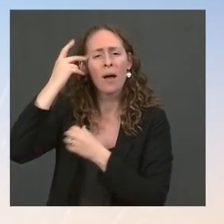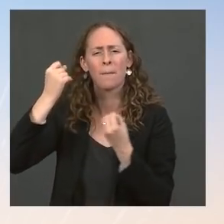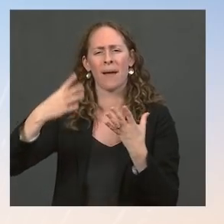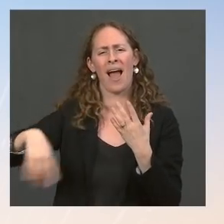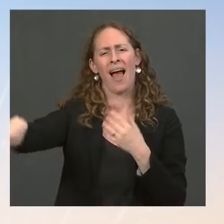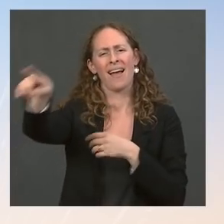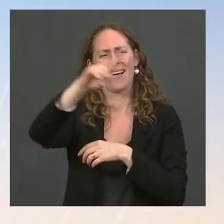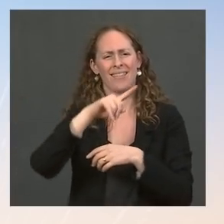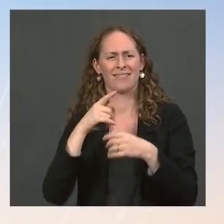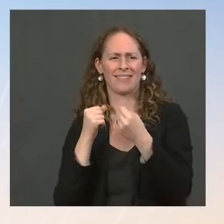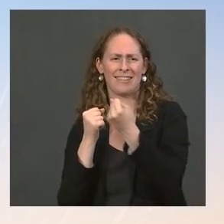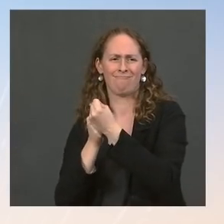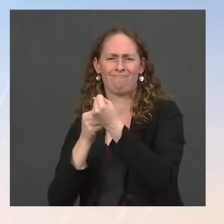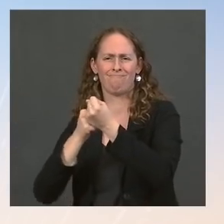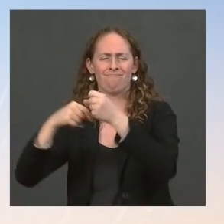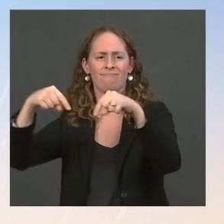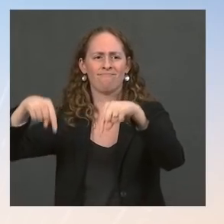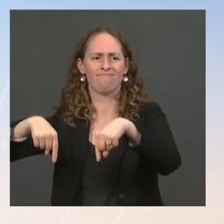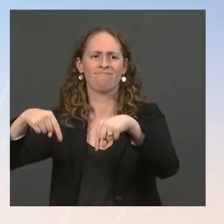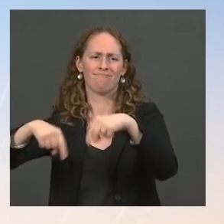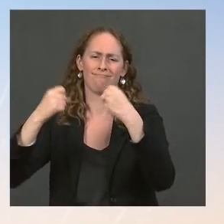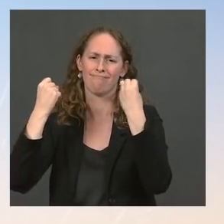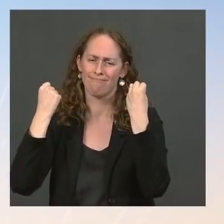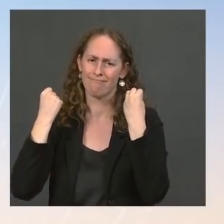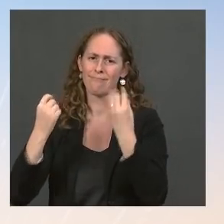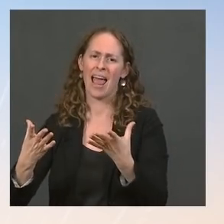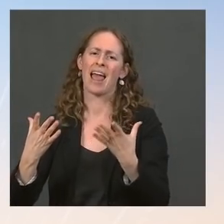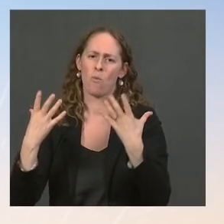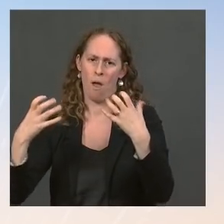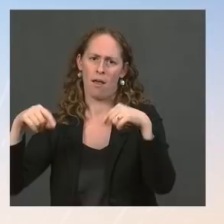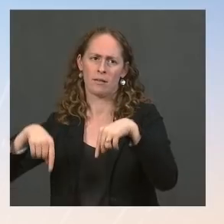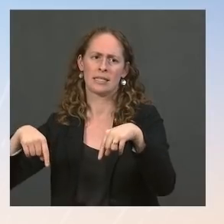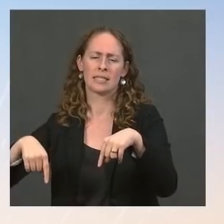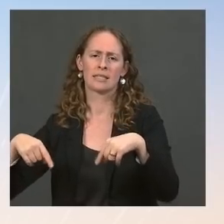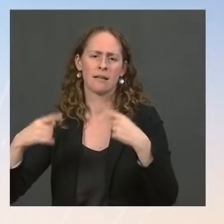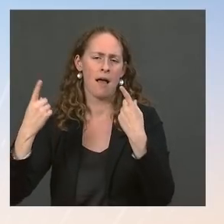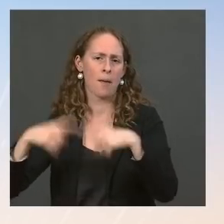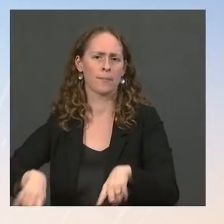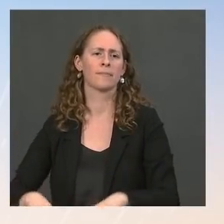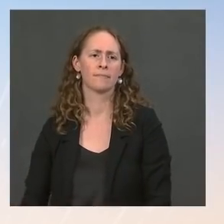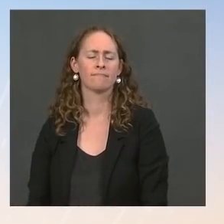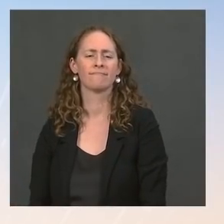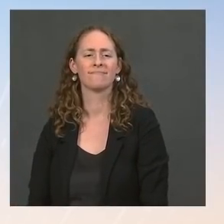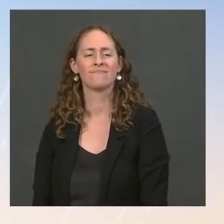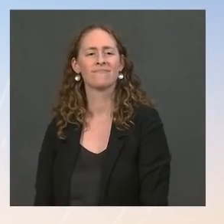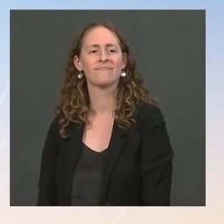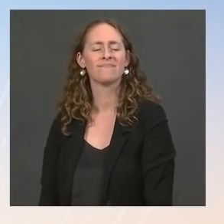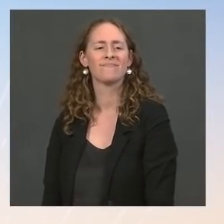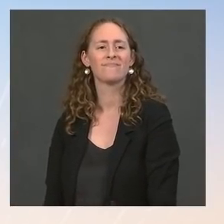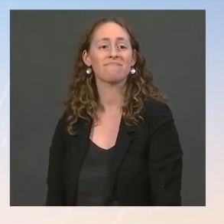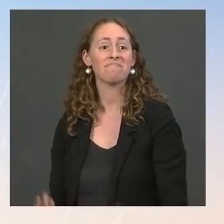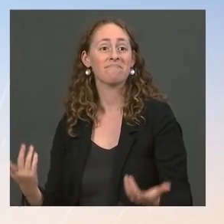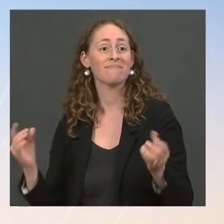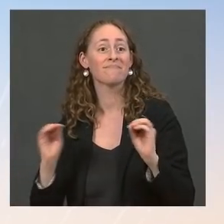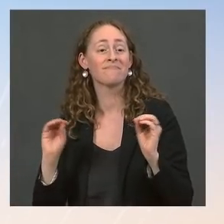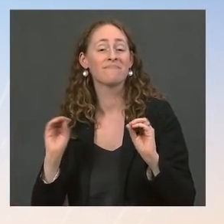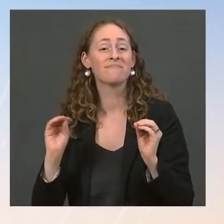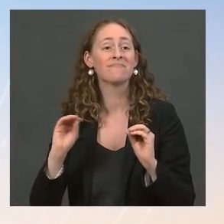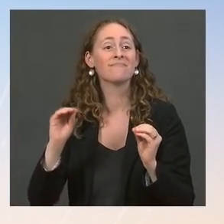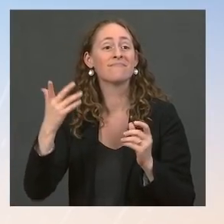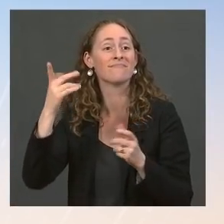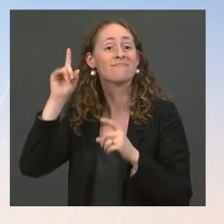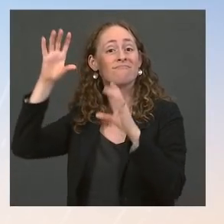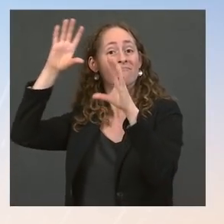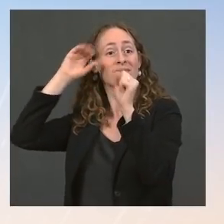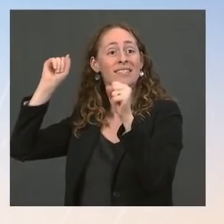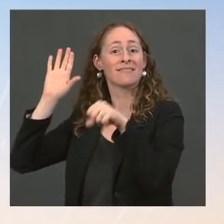at huge majorities in most cases. So what I was, you know, there's nothing more valuable, as I said earlier, than the president's time. And